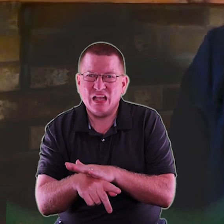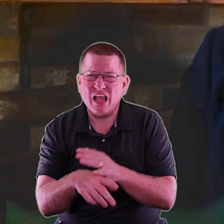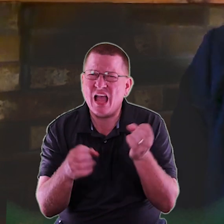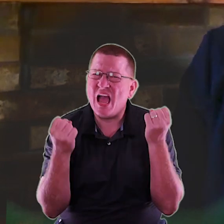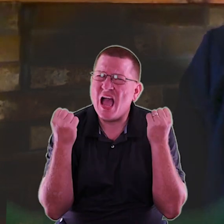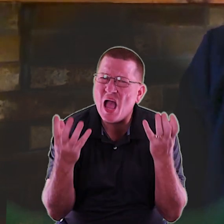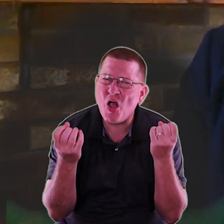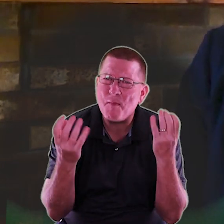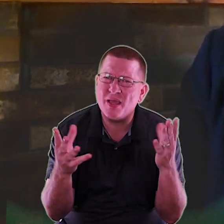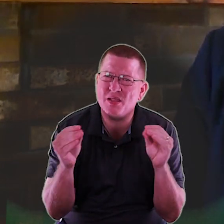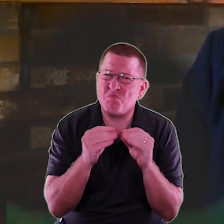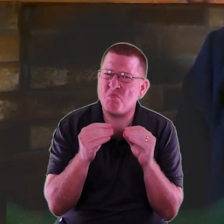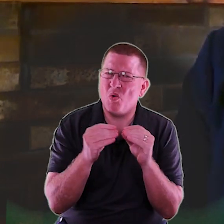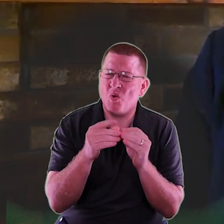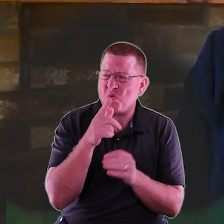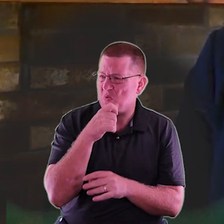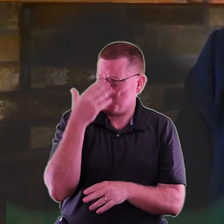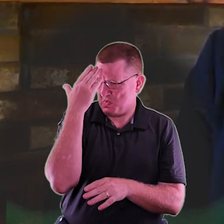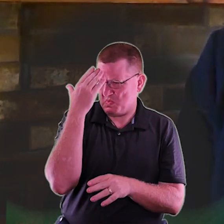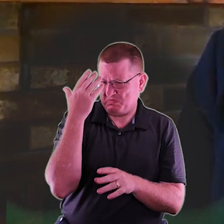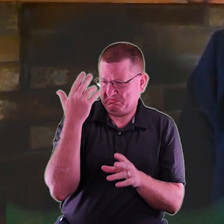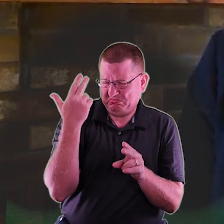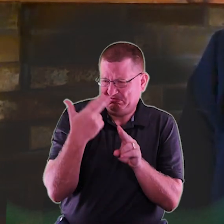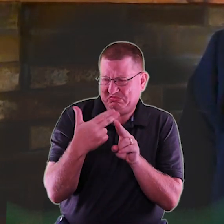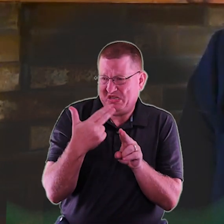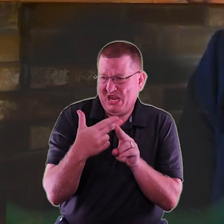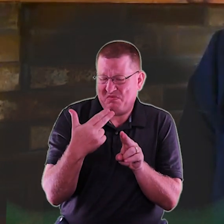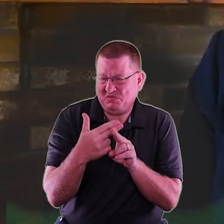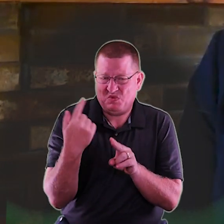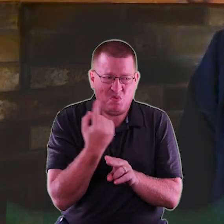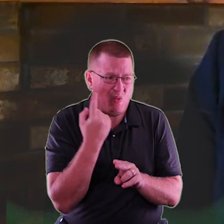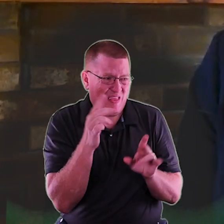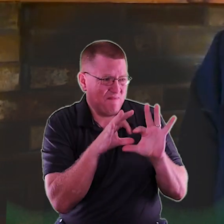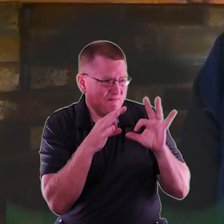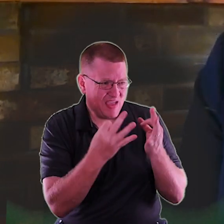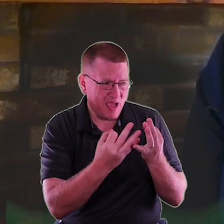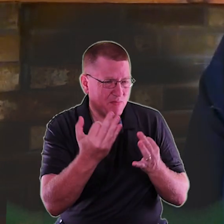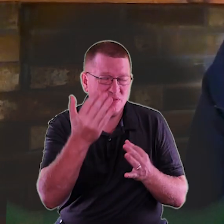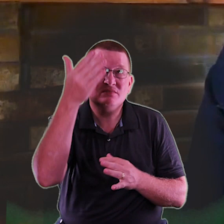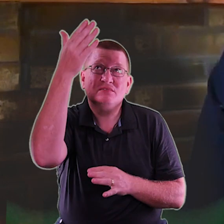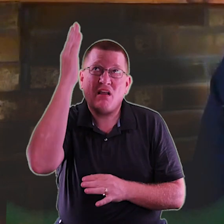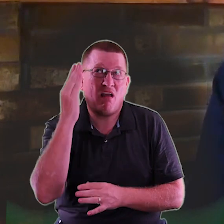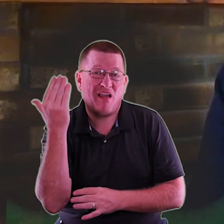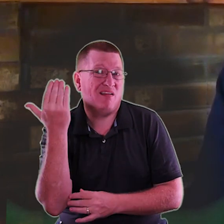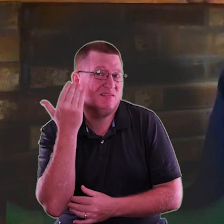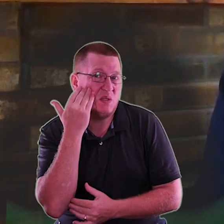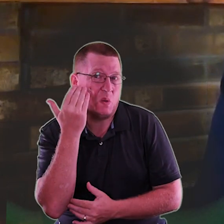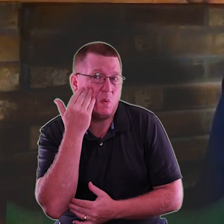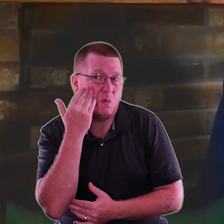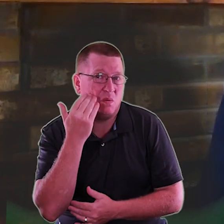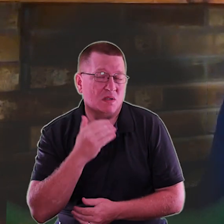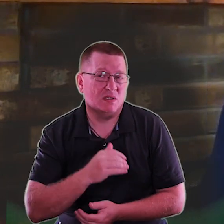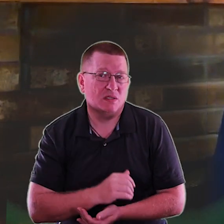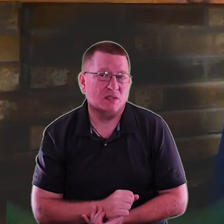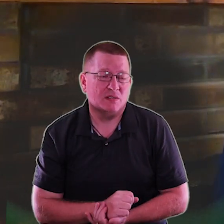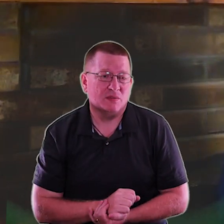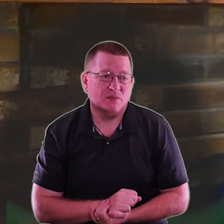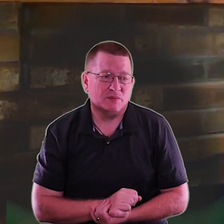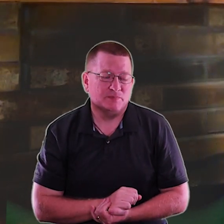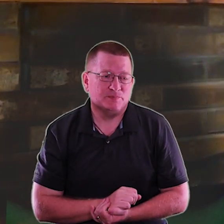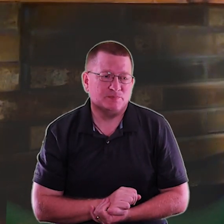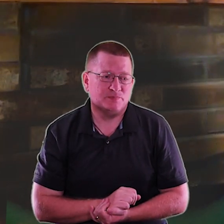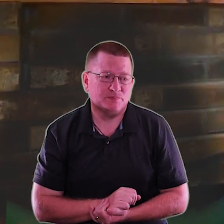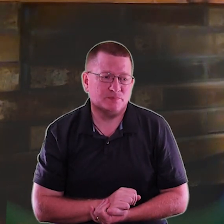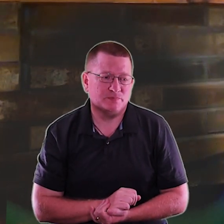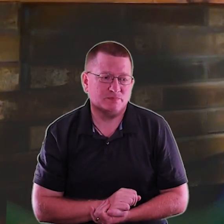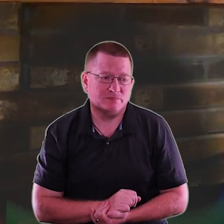others whose names are known only to their families and to God? Today